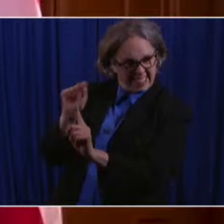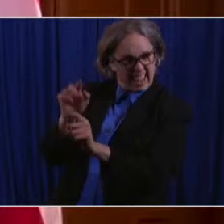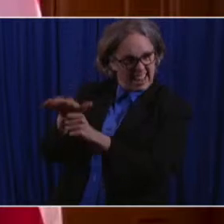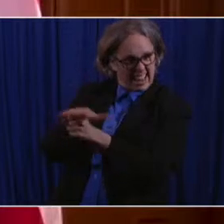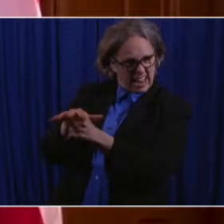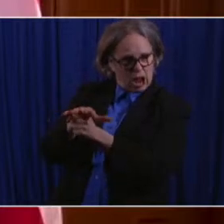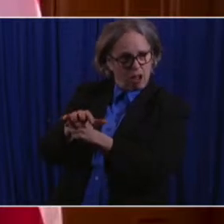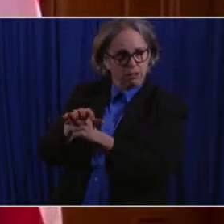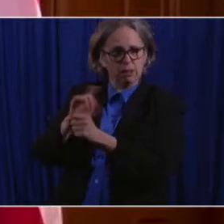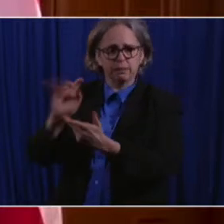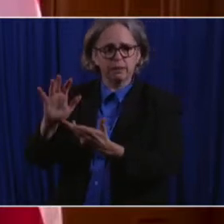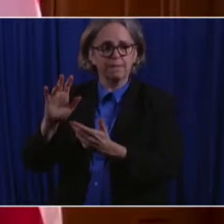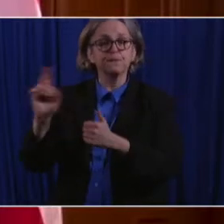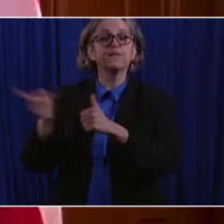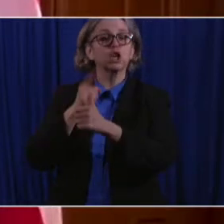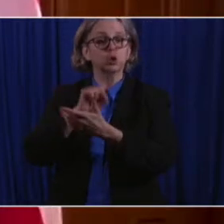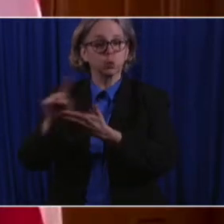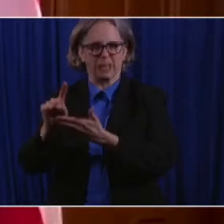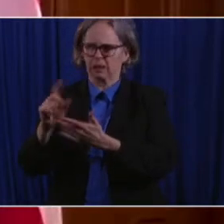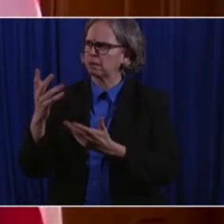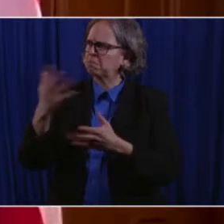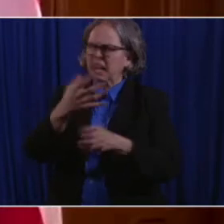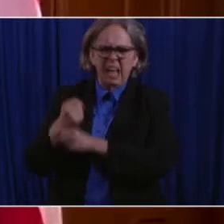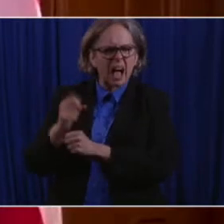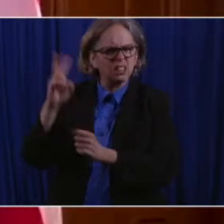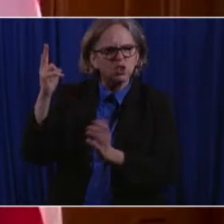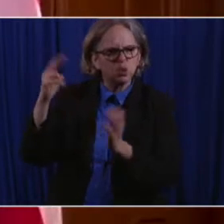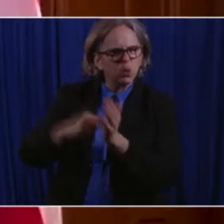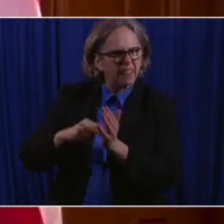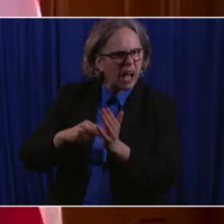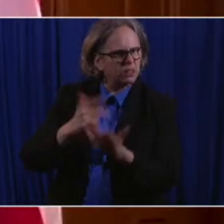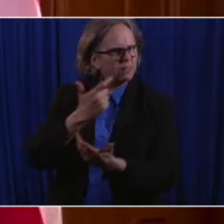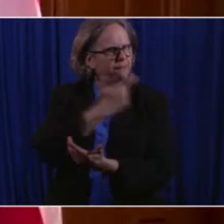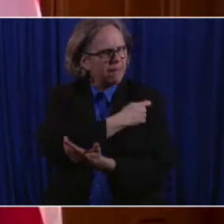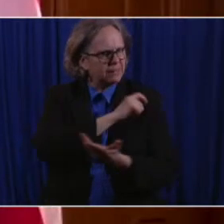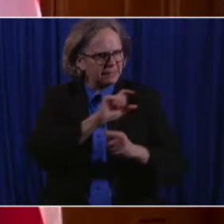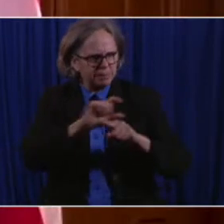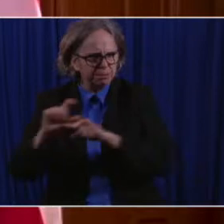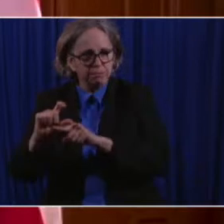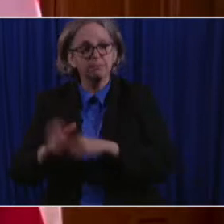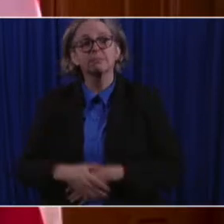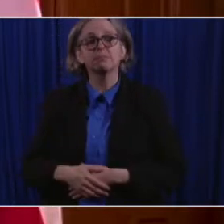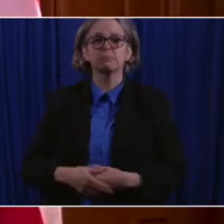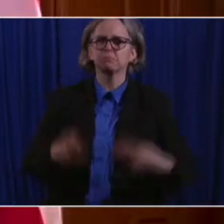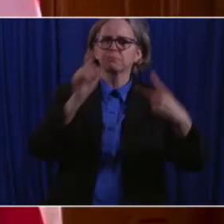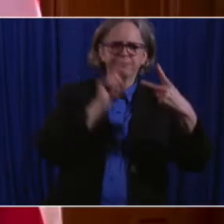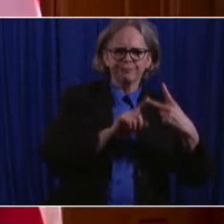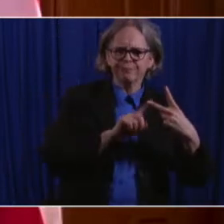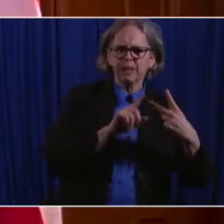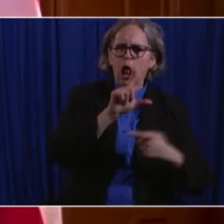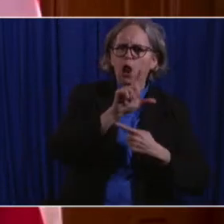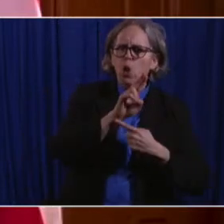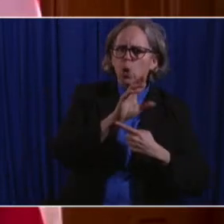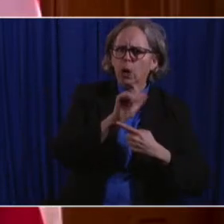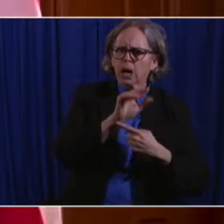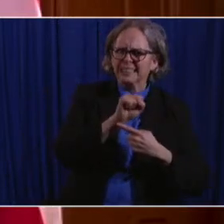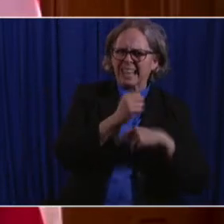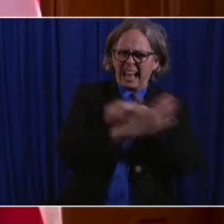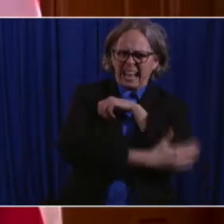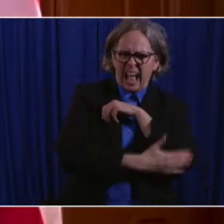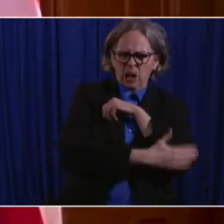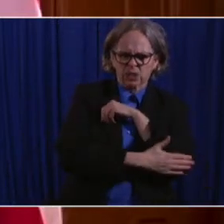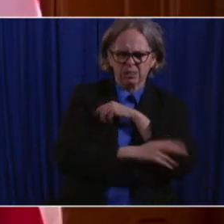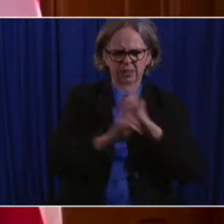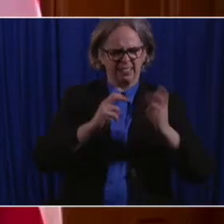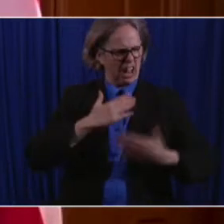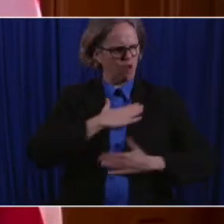2,500 doses. Lucas County Rec Center will have 5,000 doses a week. Dayton-Montgomery County